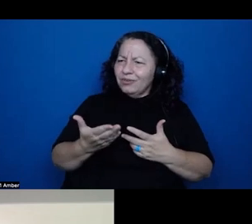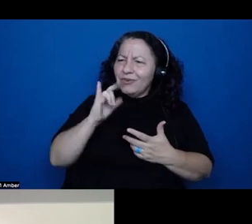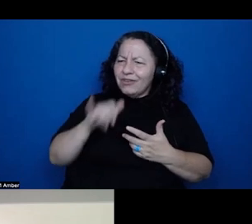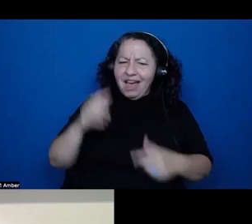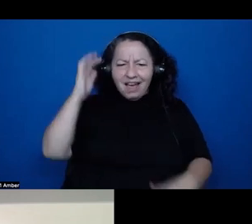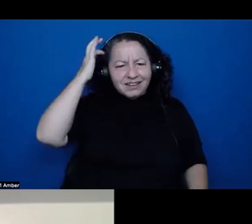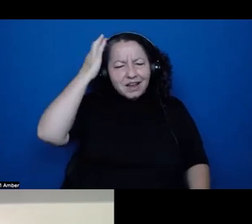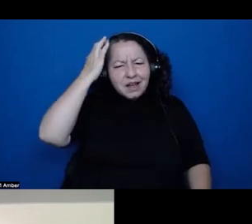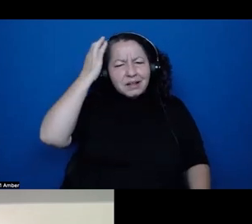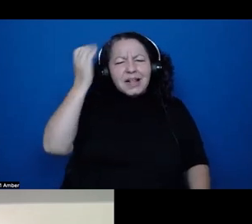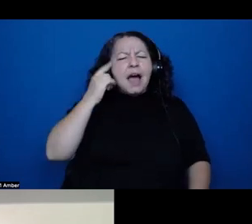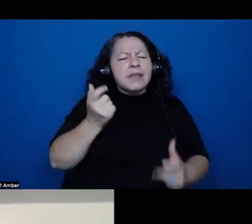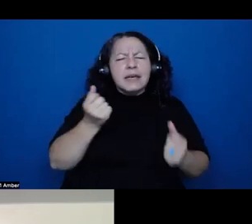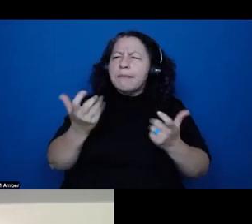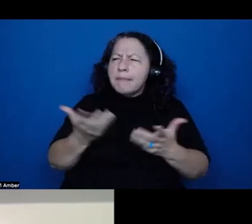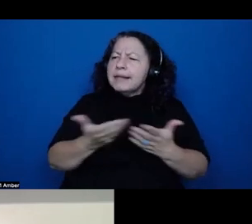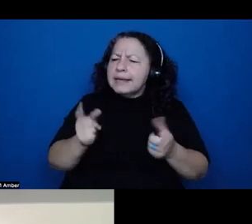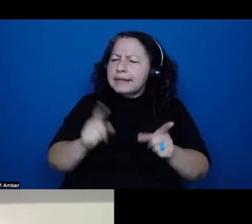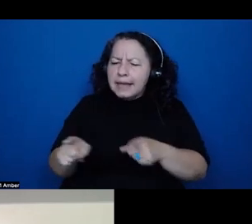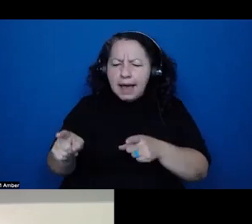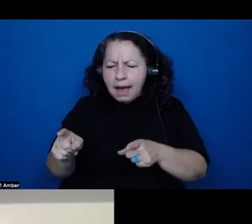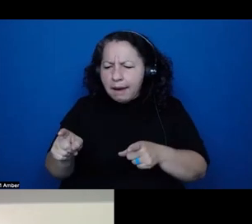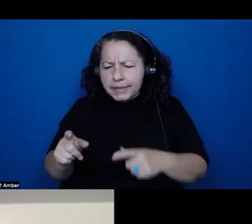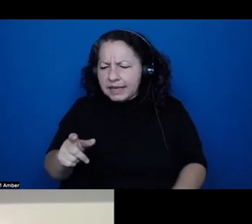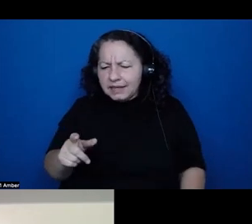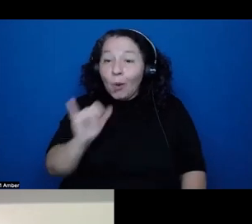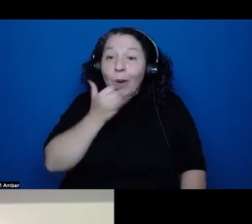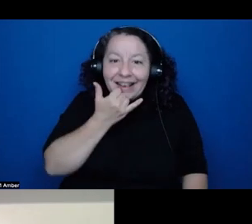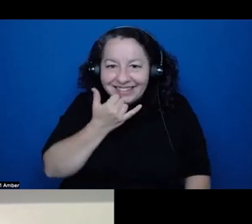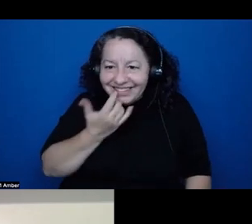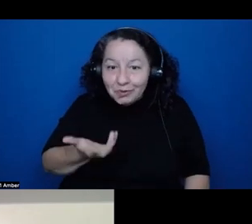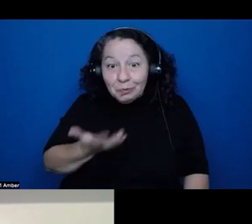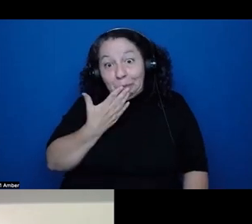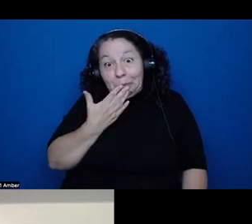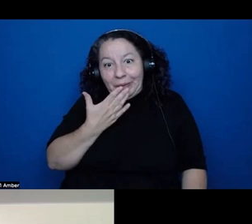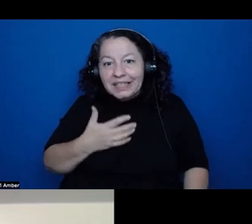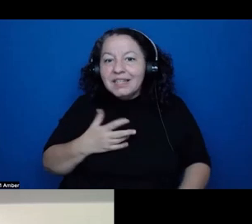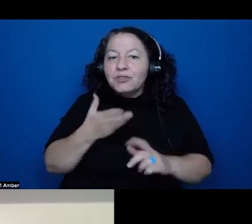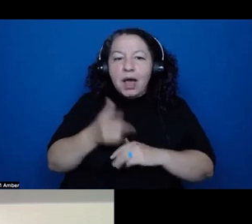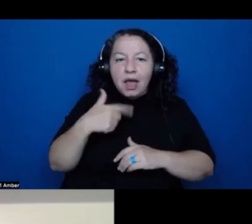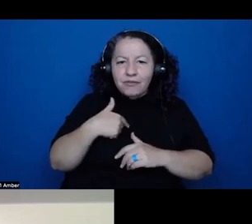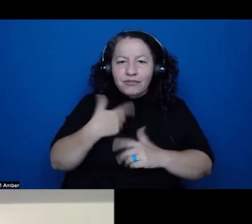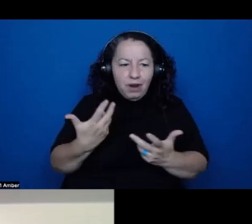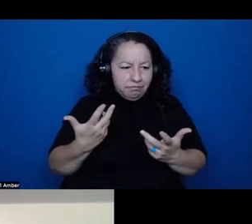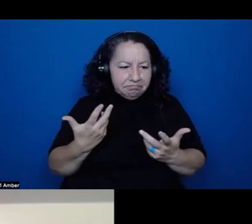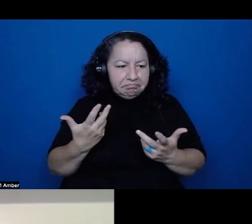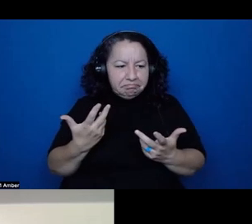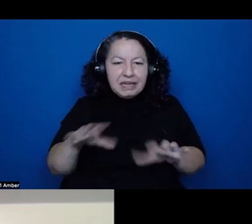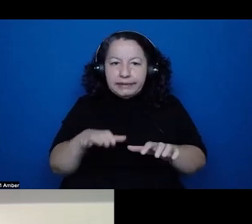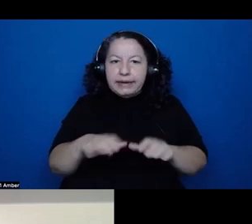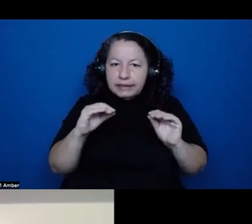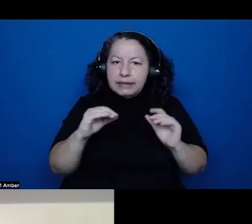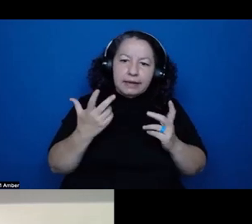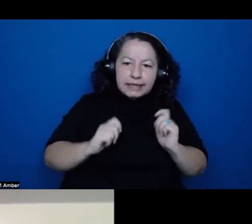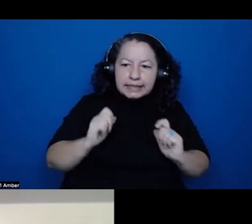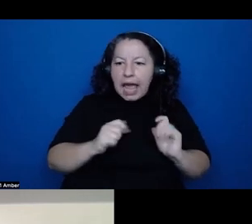I think a lot of things happen like by accident, you know, and so after I'd done the installation and